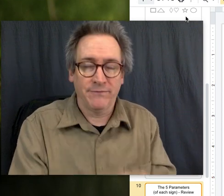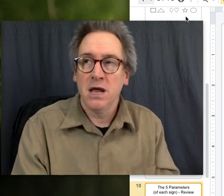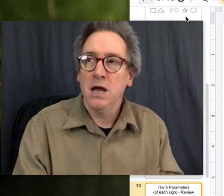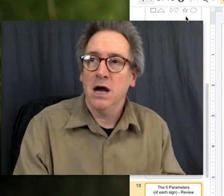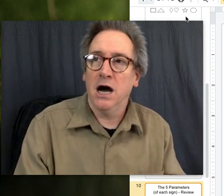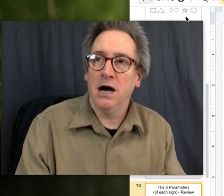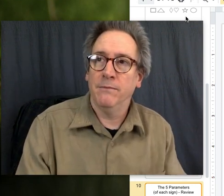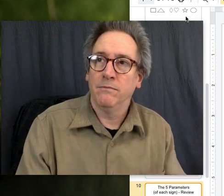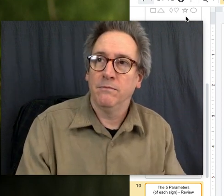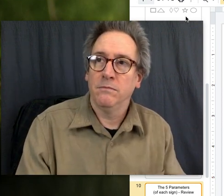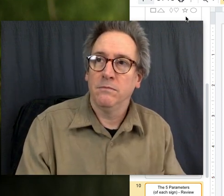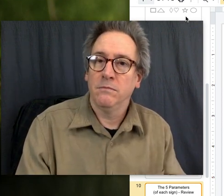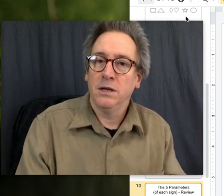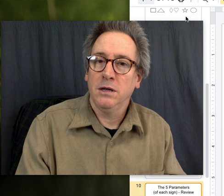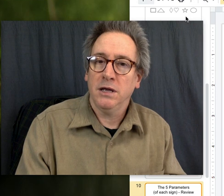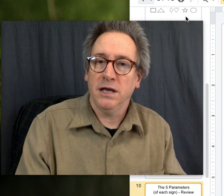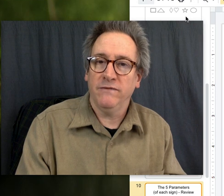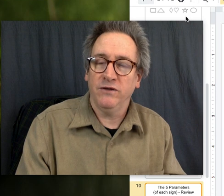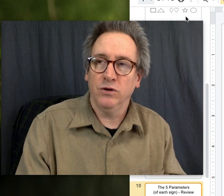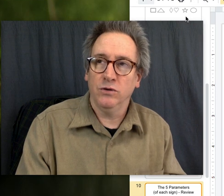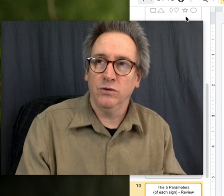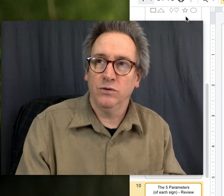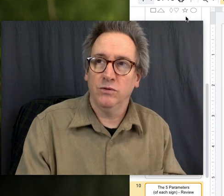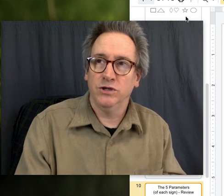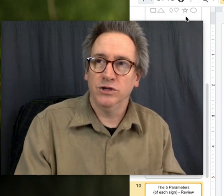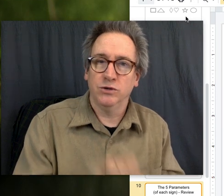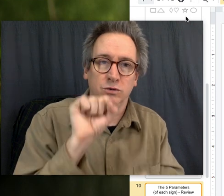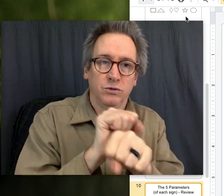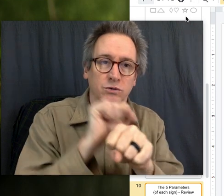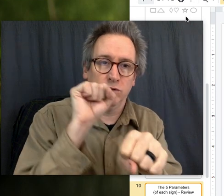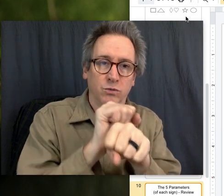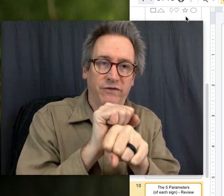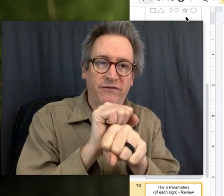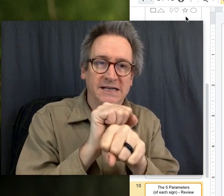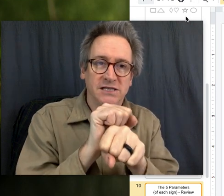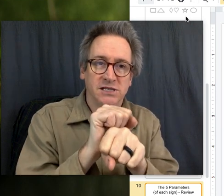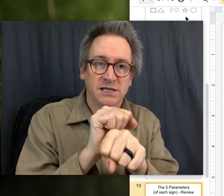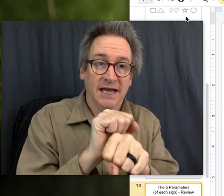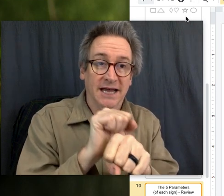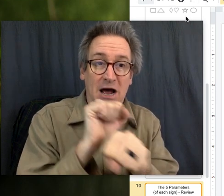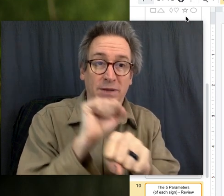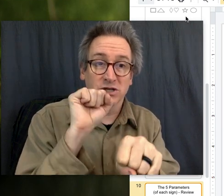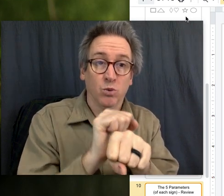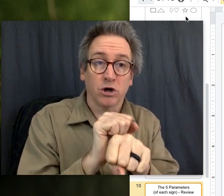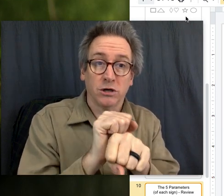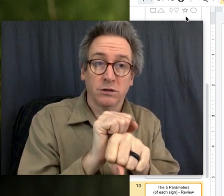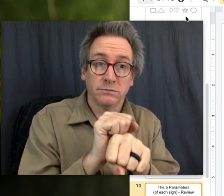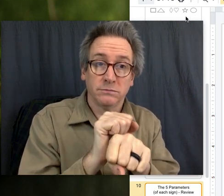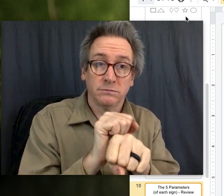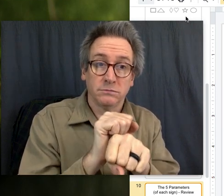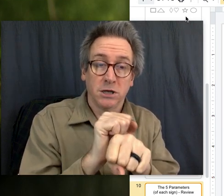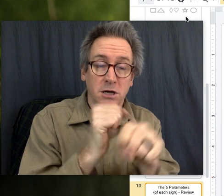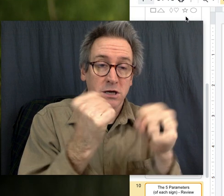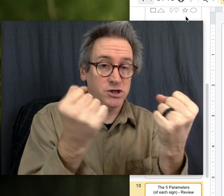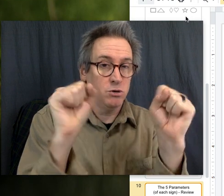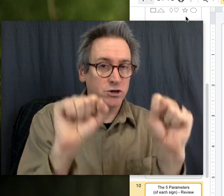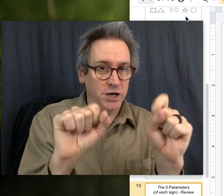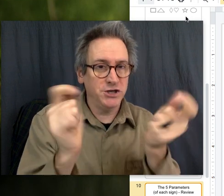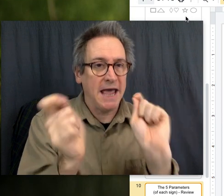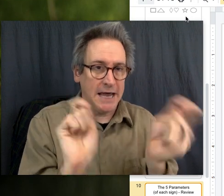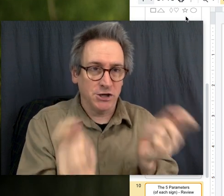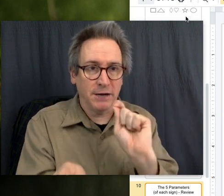an I. If you do with fists, it now means work.